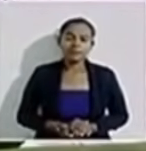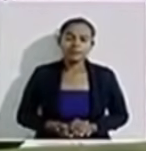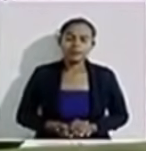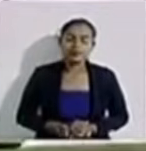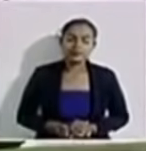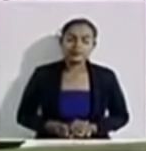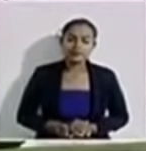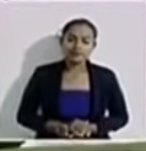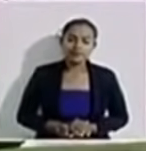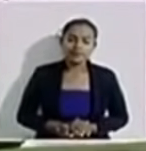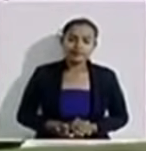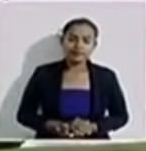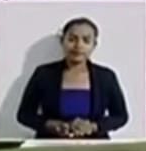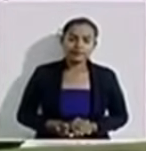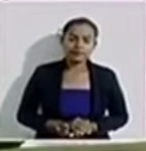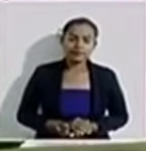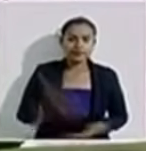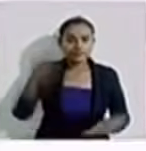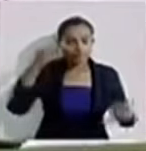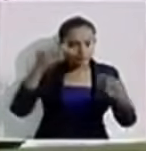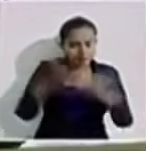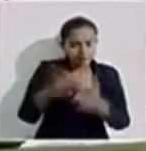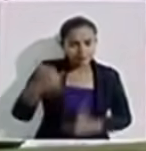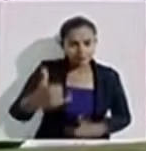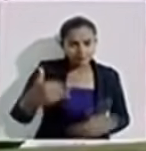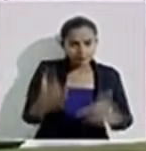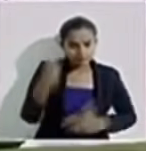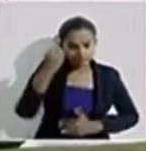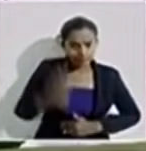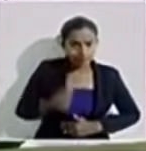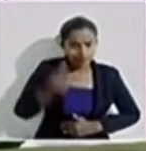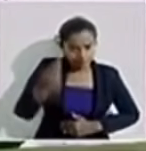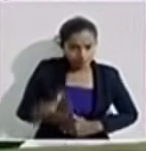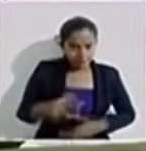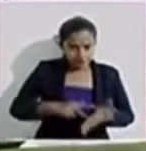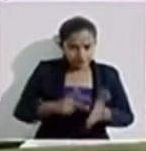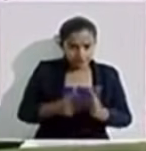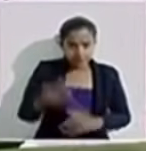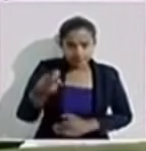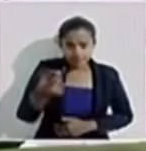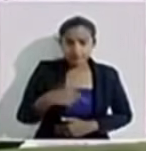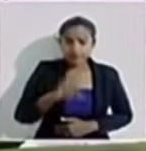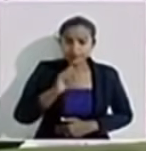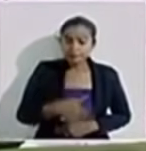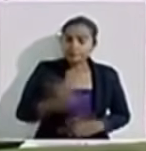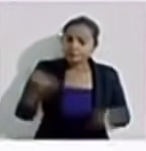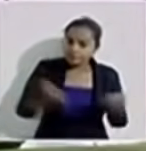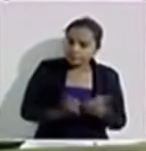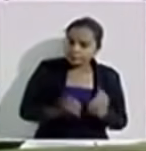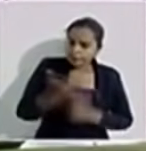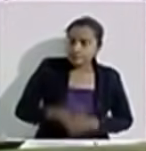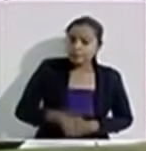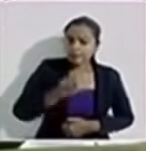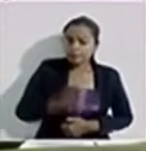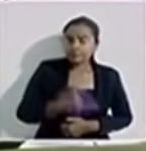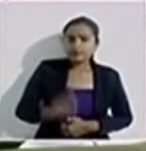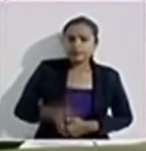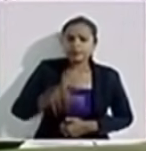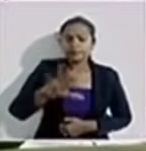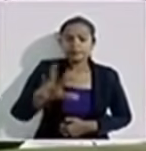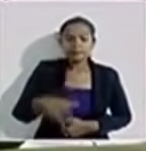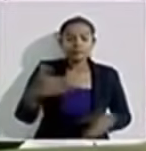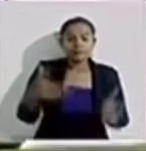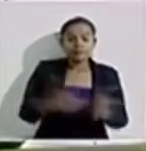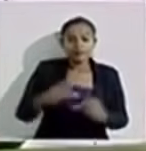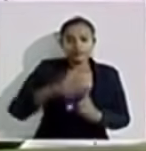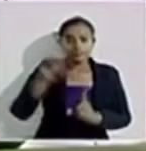According to the cabinet proposal presented on this project, it notes an investment of $783 million will be made. This proposal did